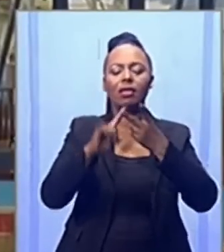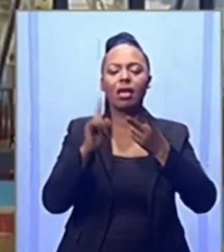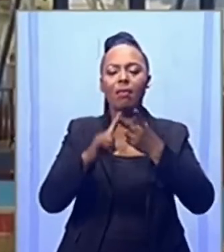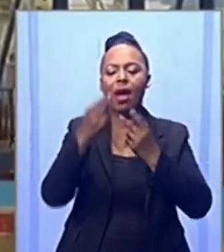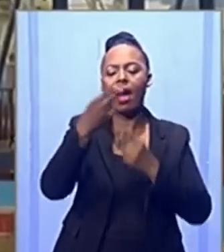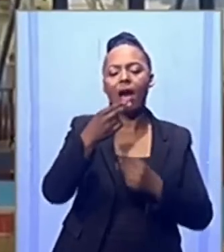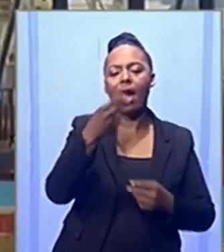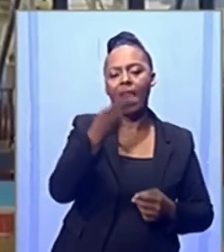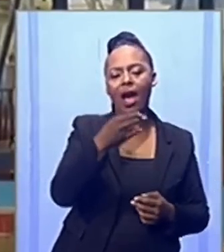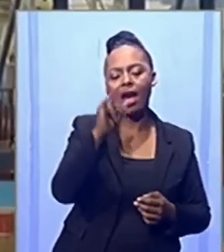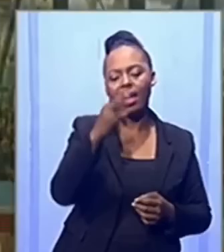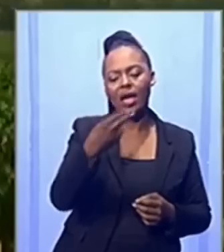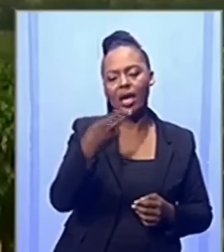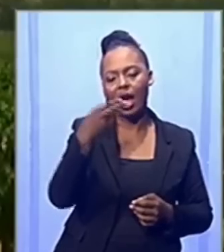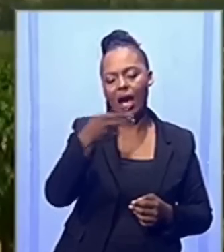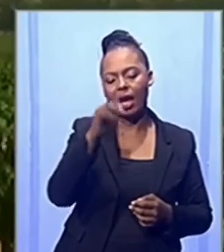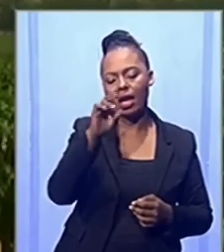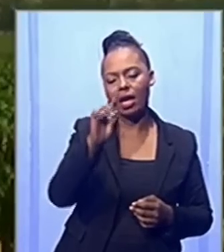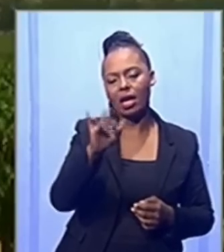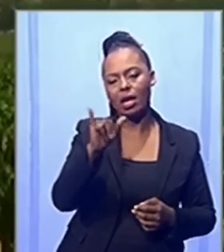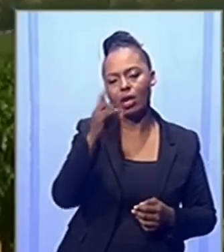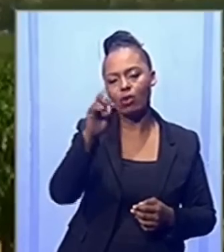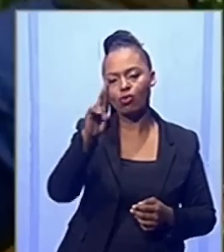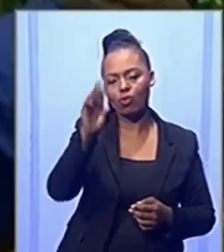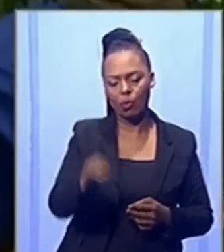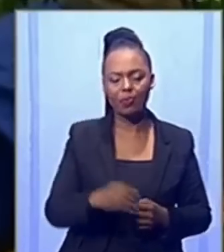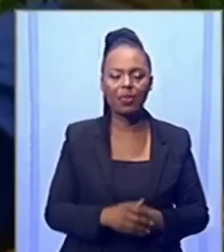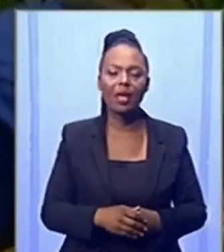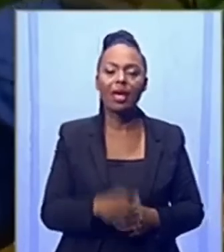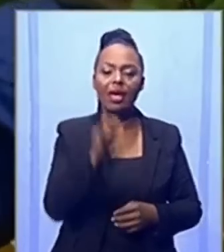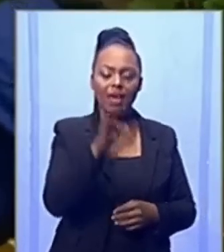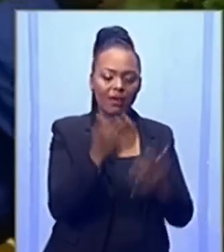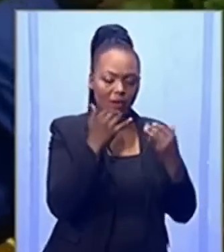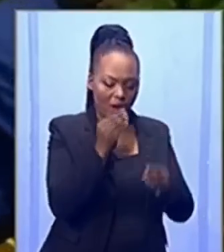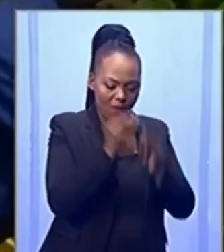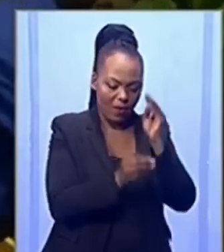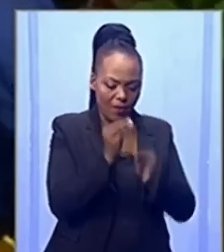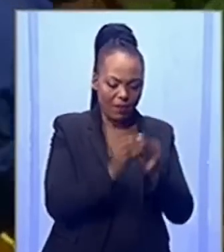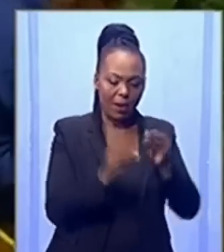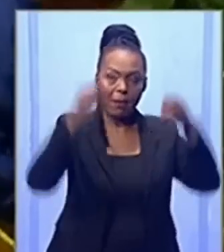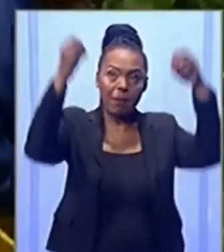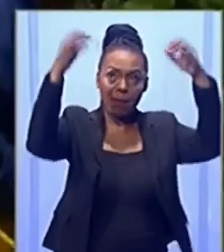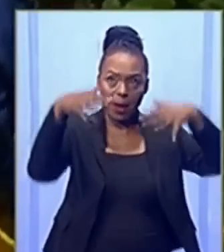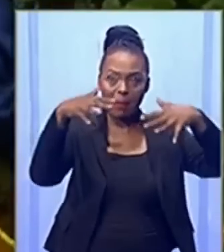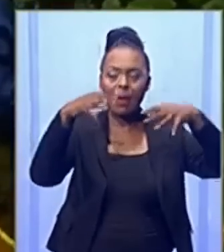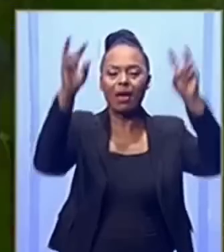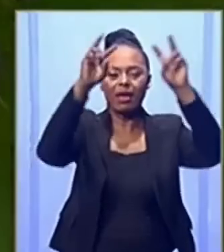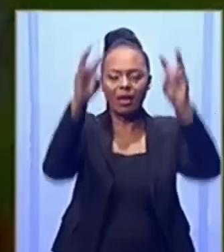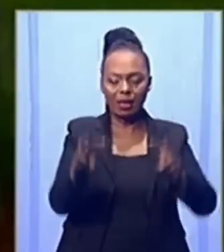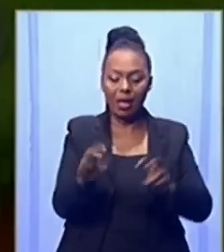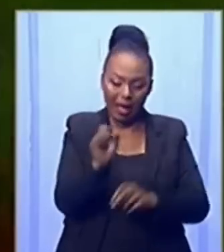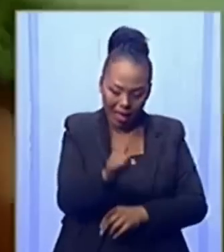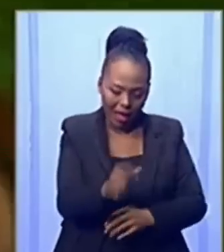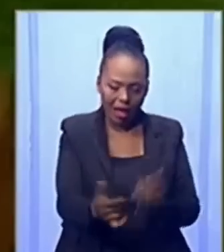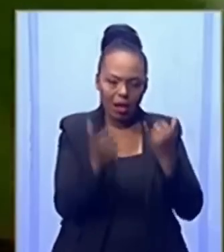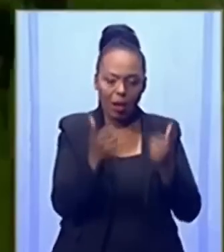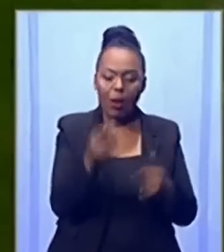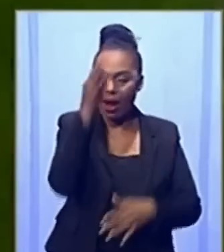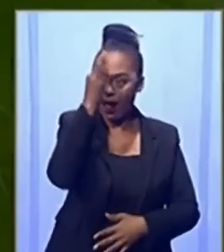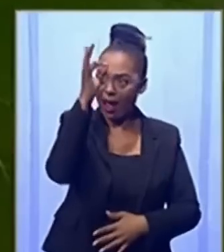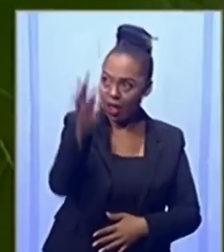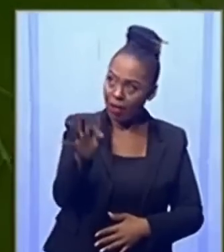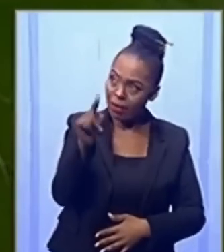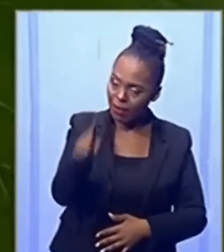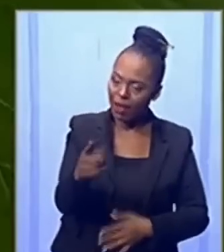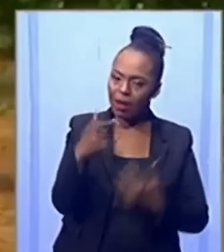bona gore mono Afrika Borwa go bolela ka mokgwa wa gase go fetla motlakase le nuclear le ge le gore mmušo